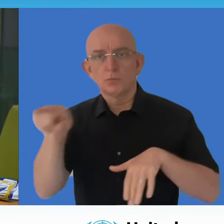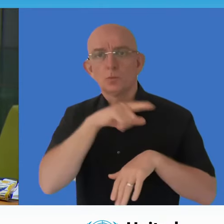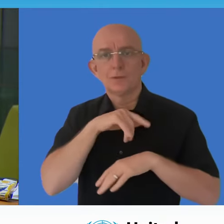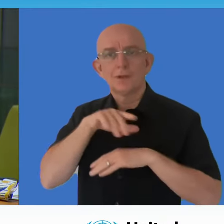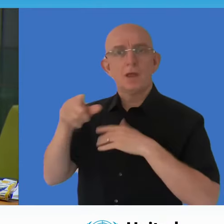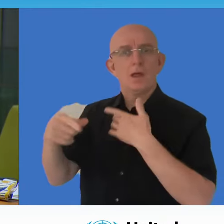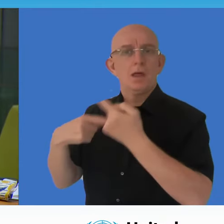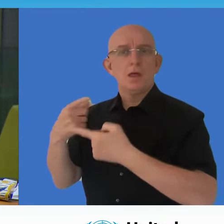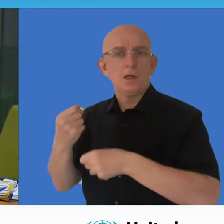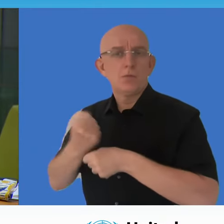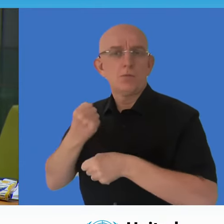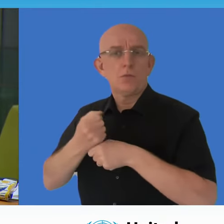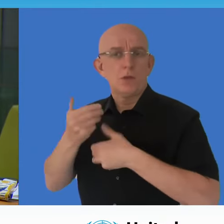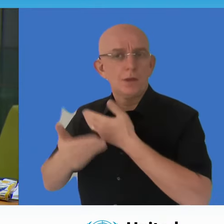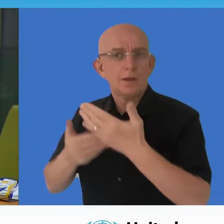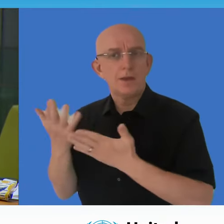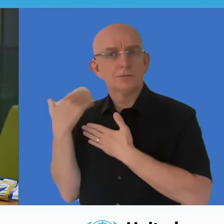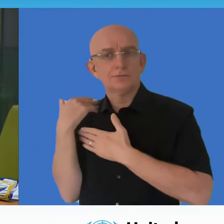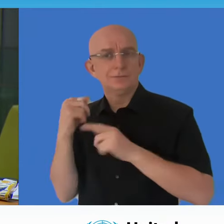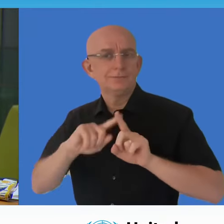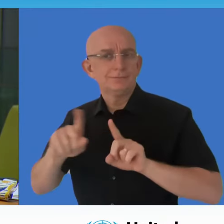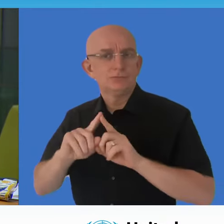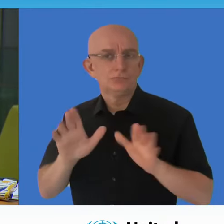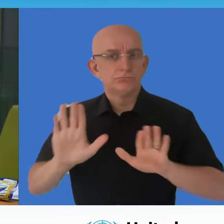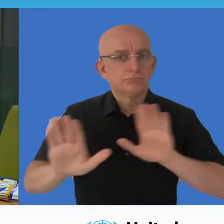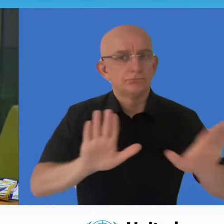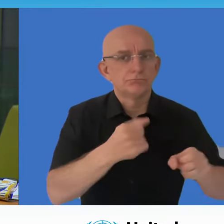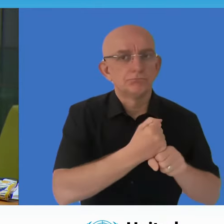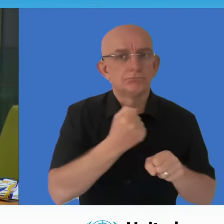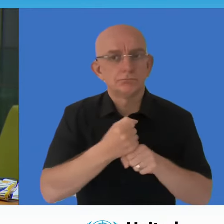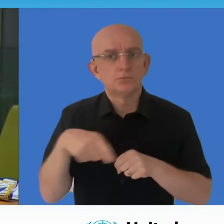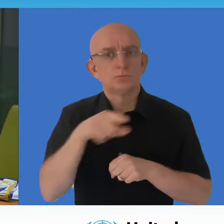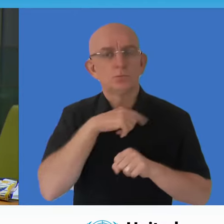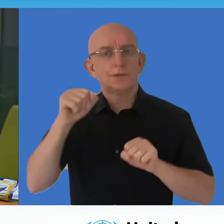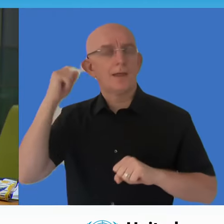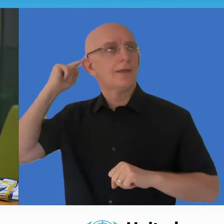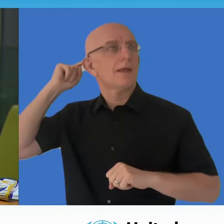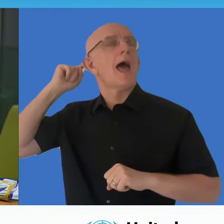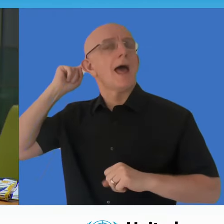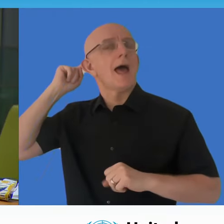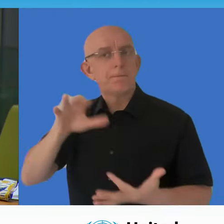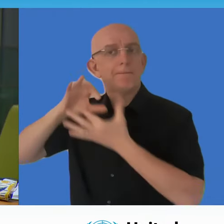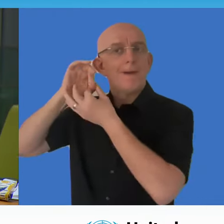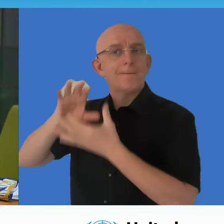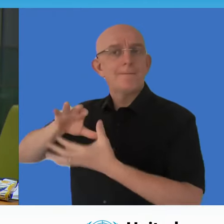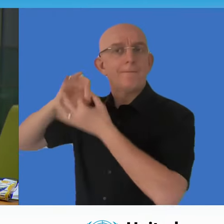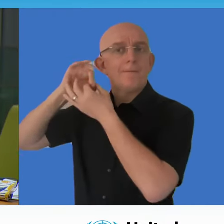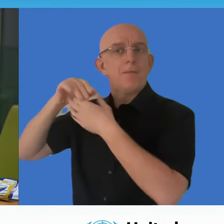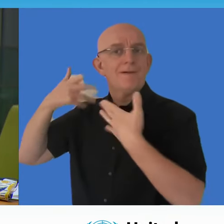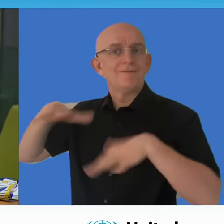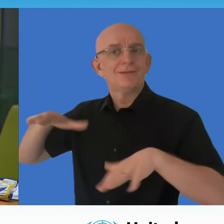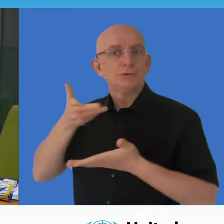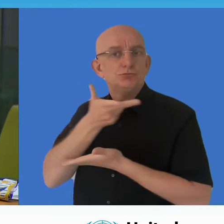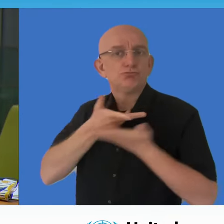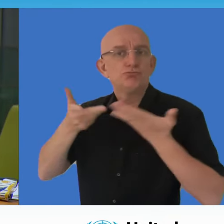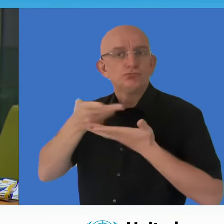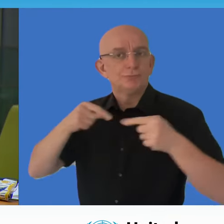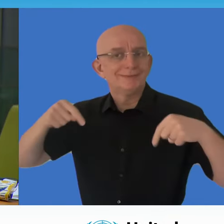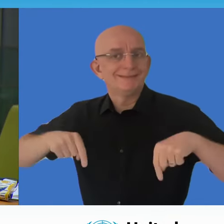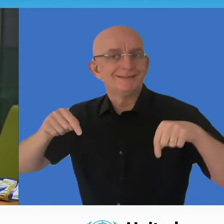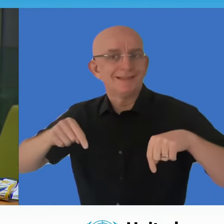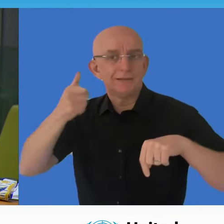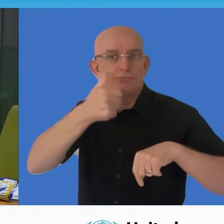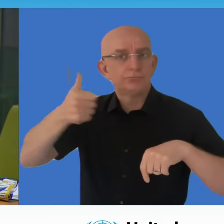responsibilities, and how we can connect what is being discussed here with the decision makers at our national, regional, and